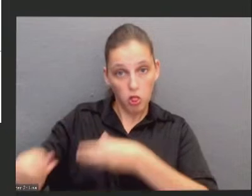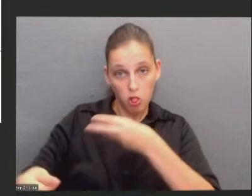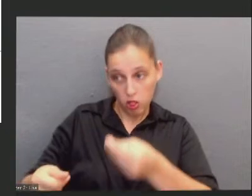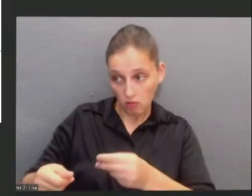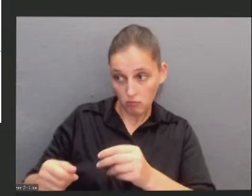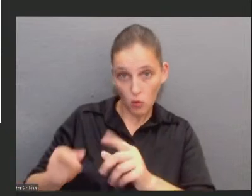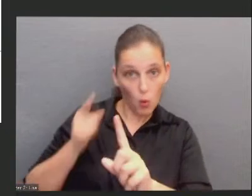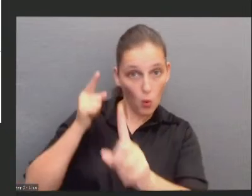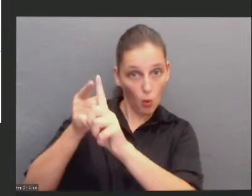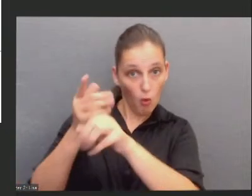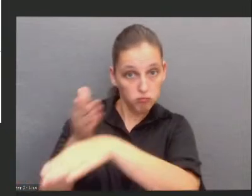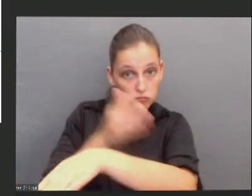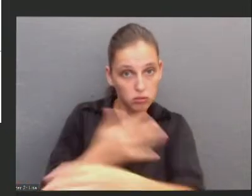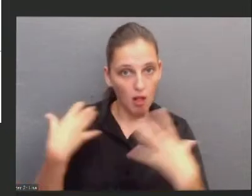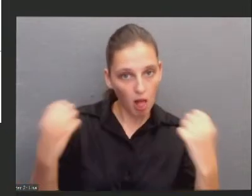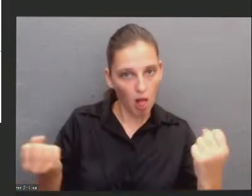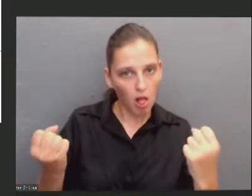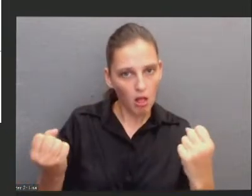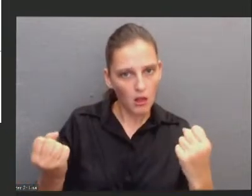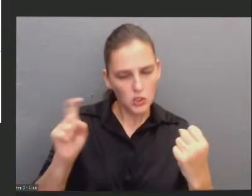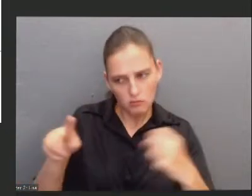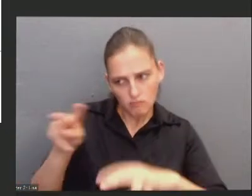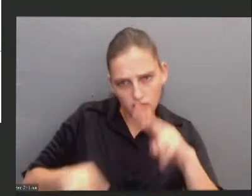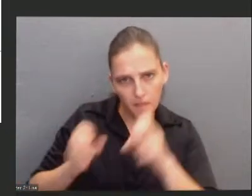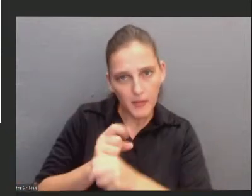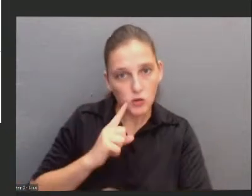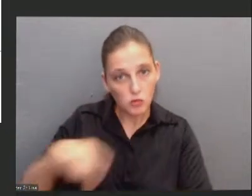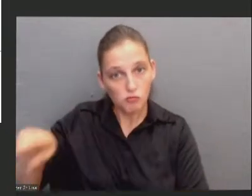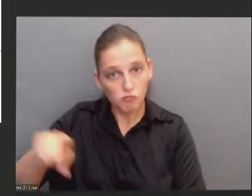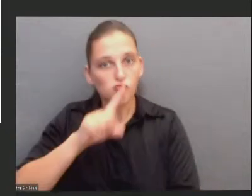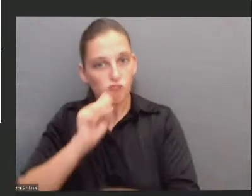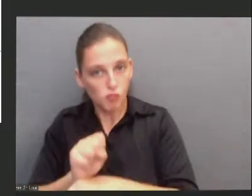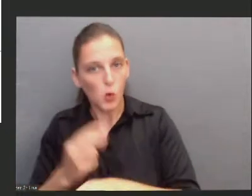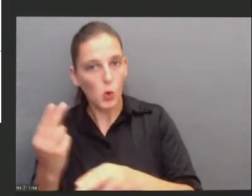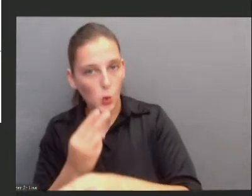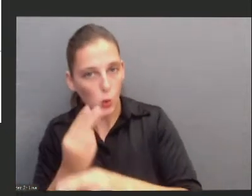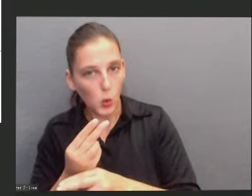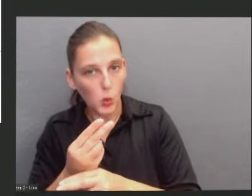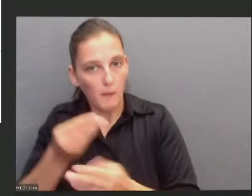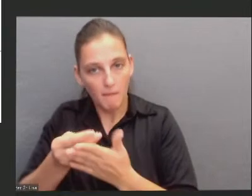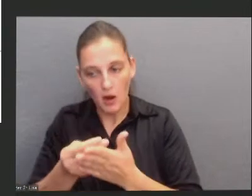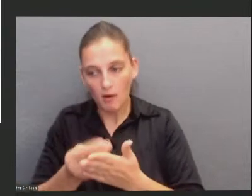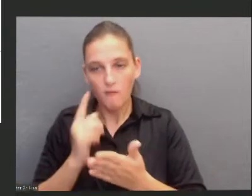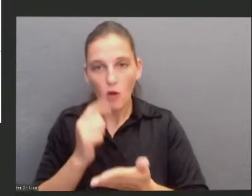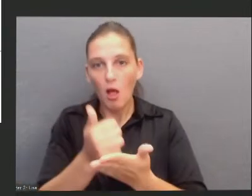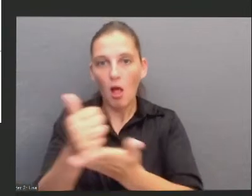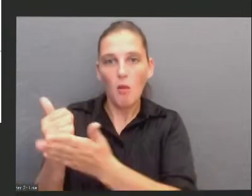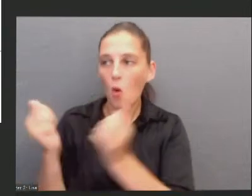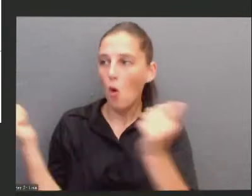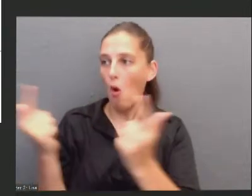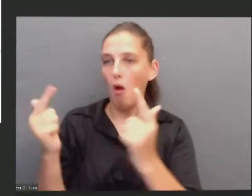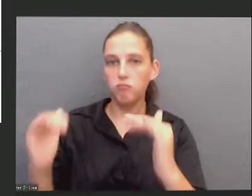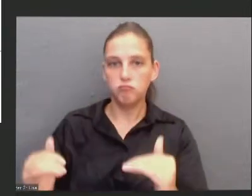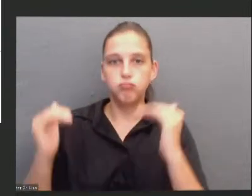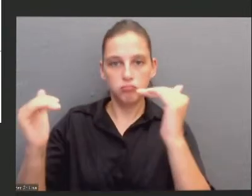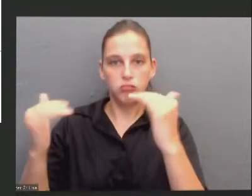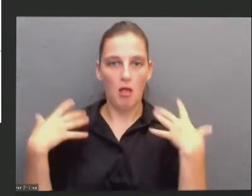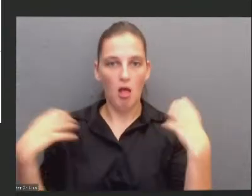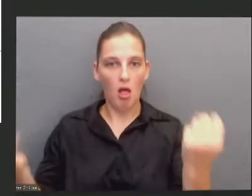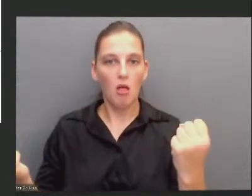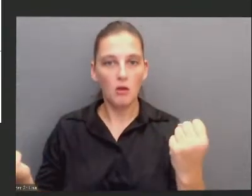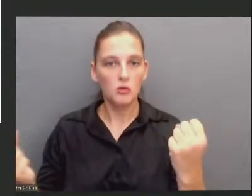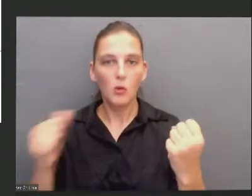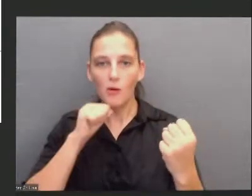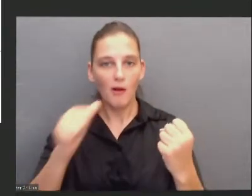make sure that the money is being used in a way that improves everyone's health and that pays attention to the disparities that